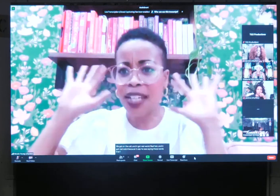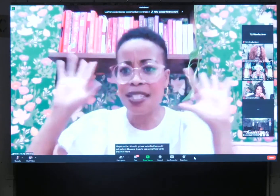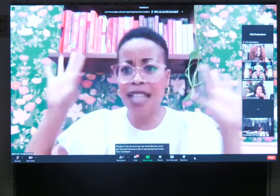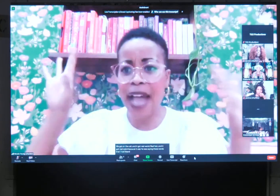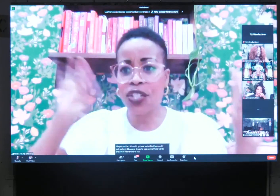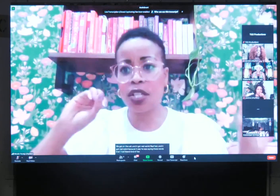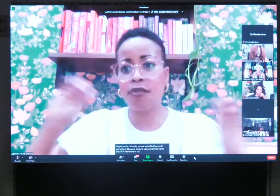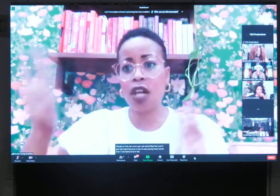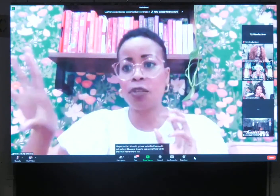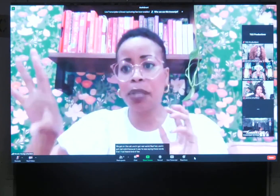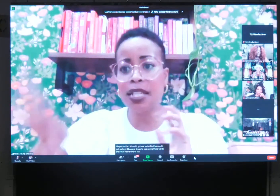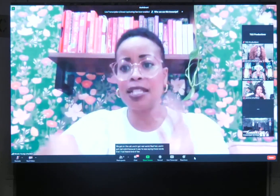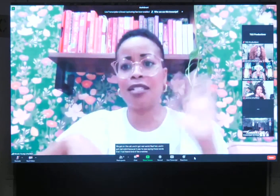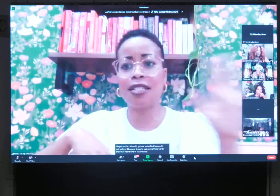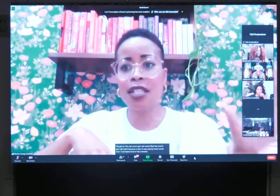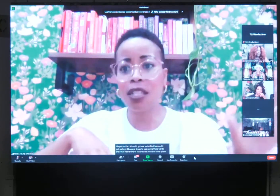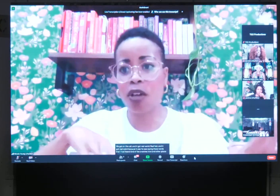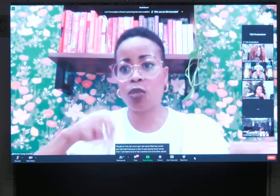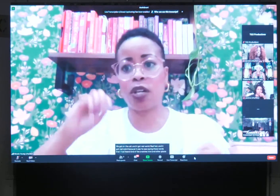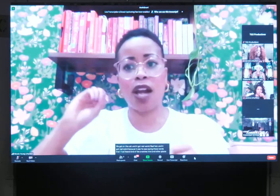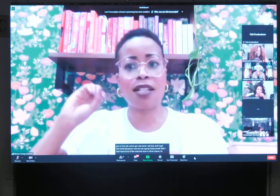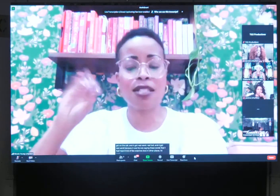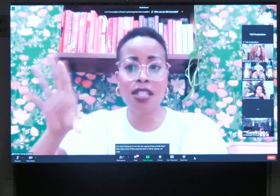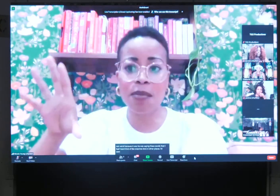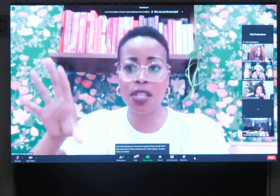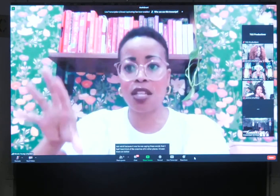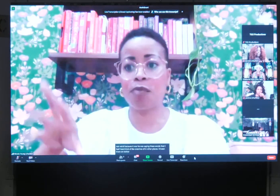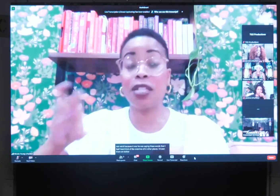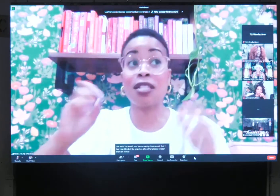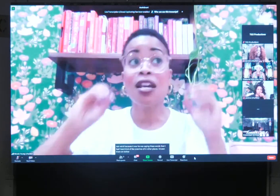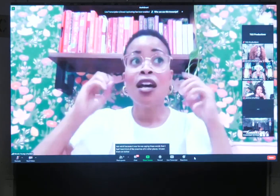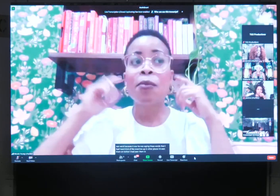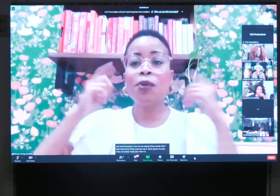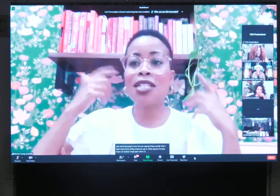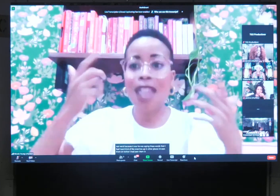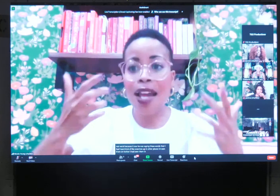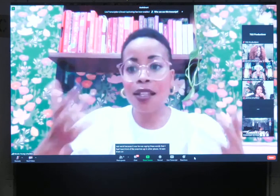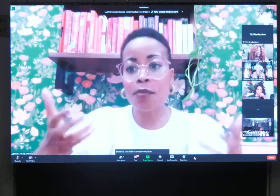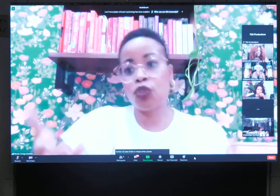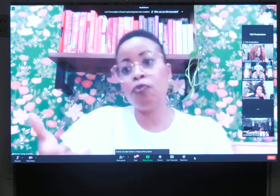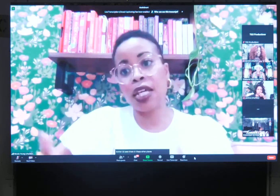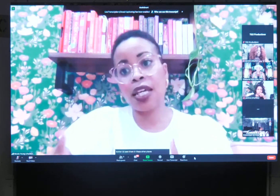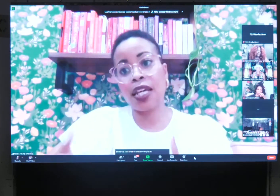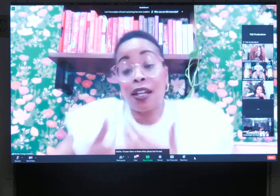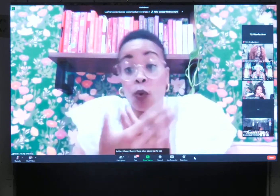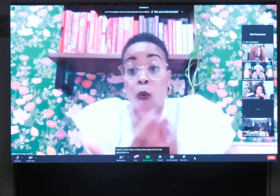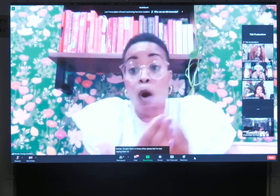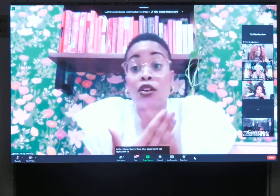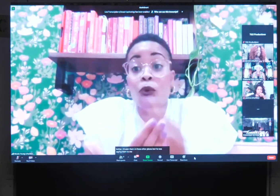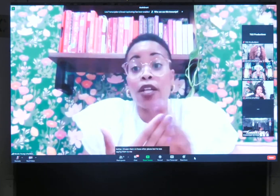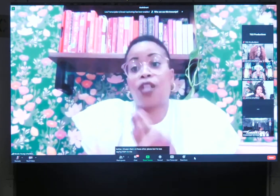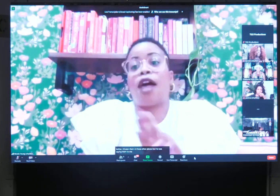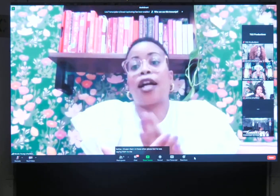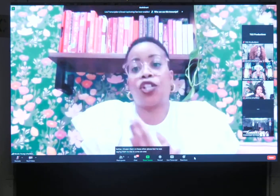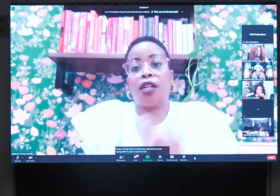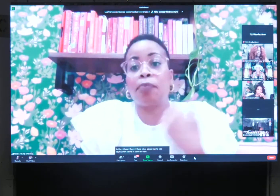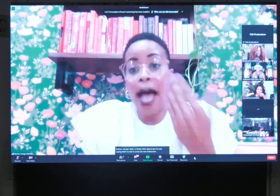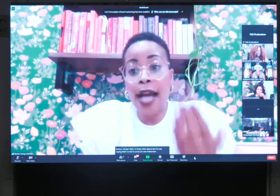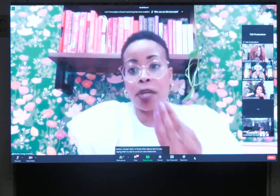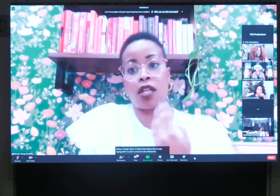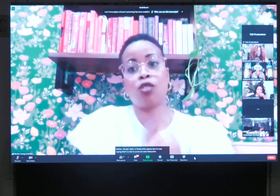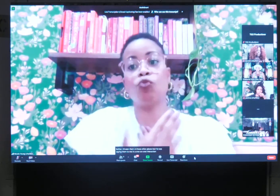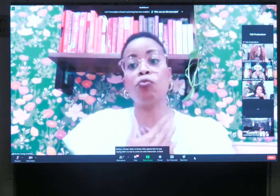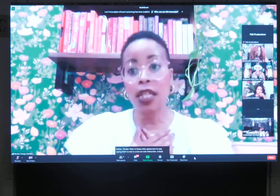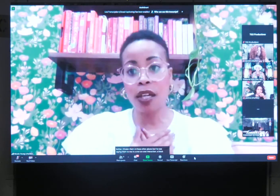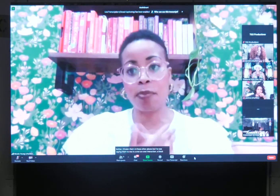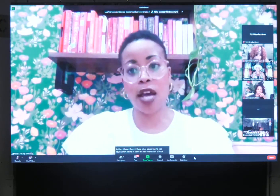kind of snatches of in other places. I'd seen them on Twitter. I had seen them in these other places, but he was saying them to me in a one-on-one interaction, a Black